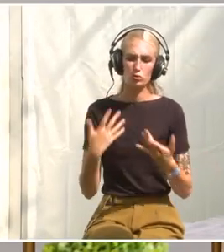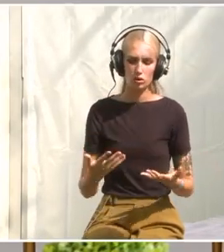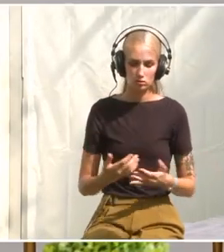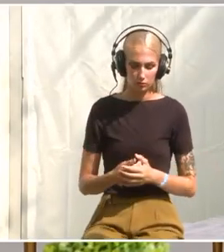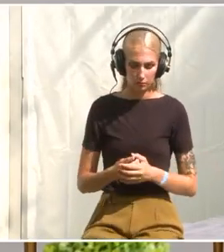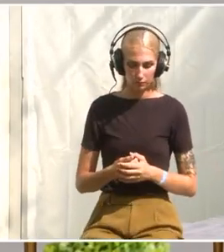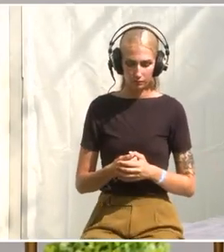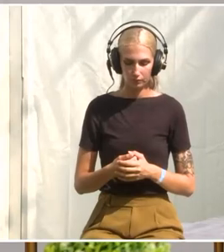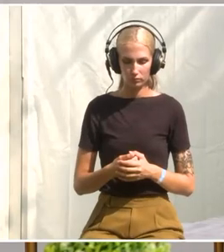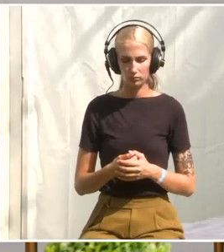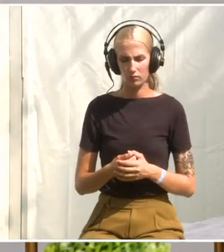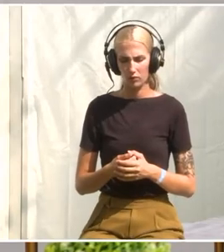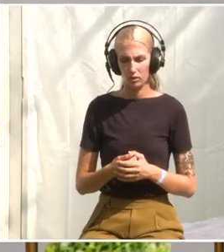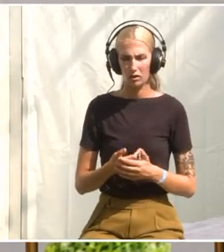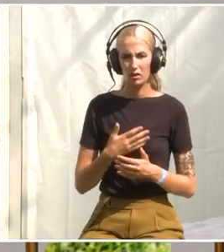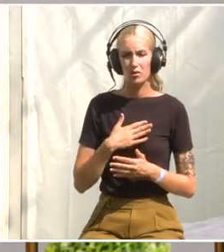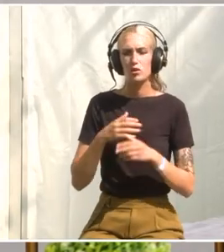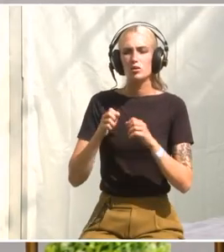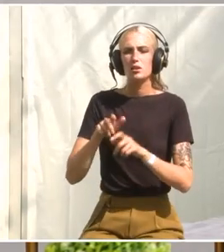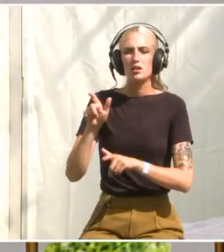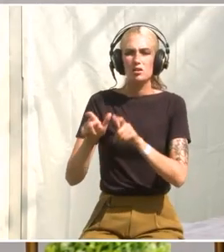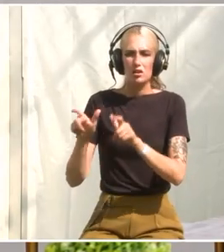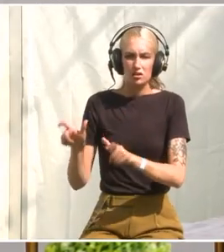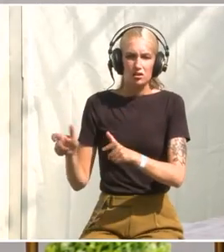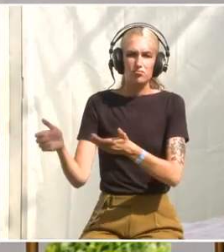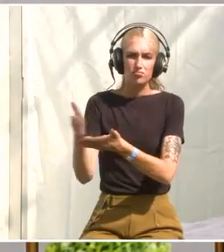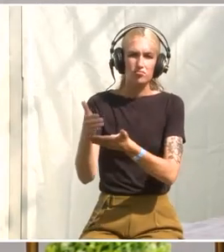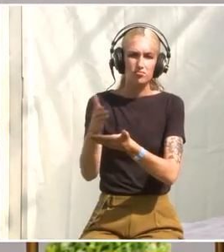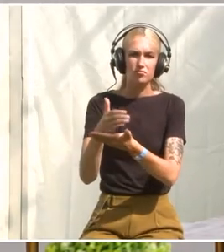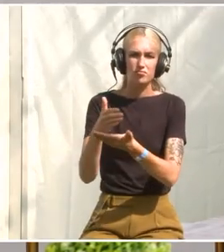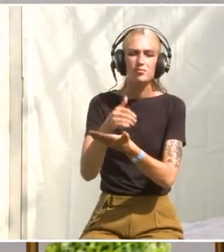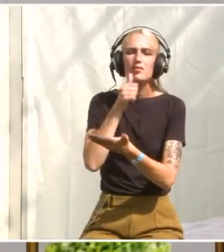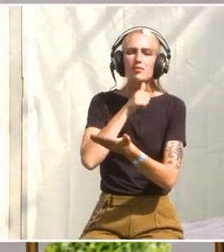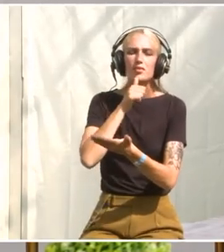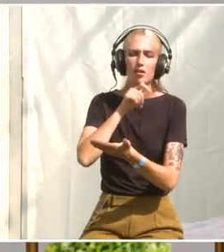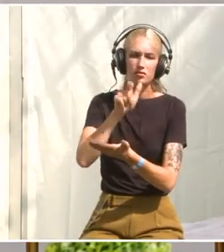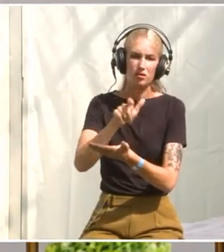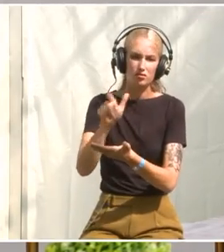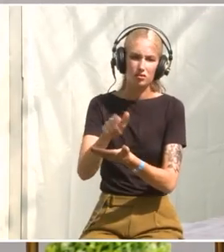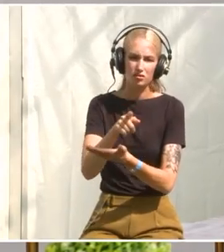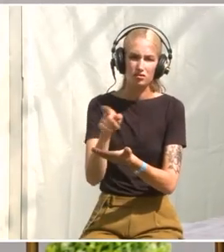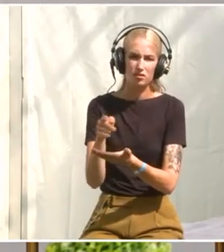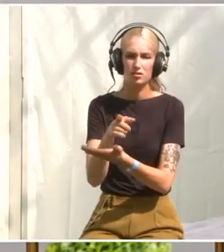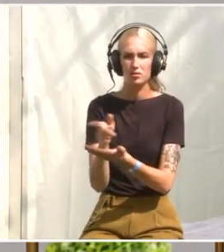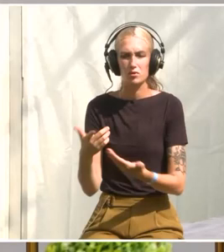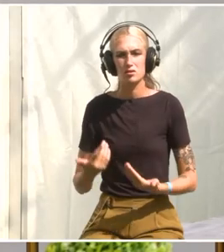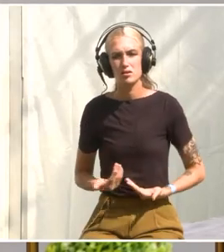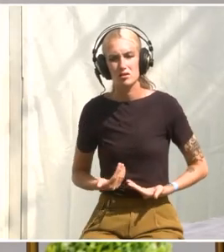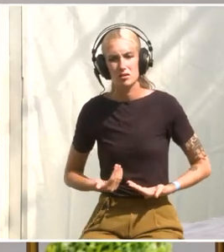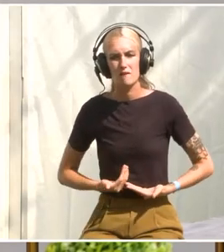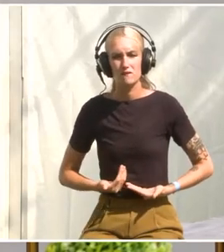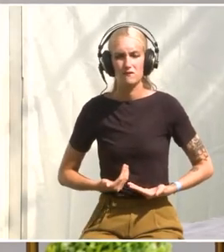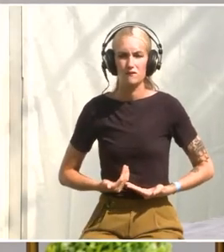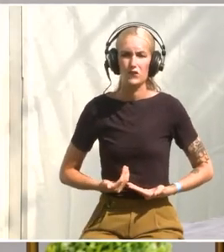the statistic also about Estonia, that where are the most people who are not living and working together,